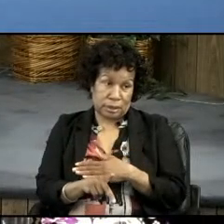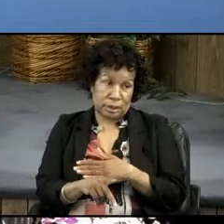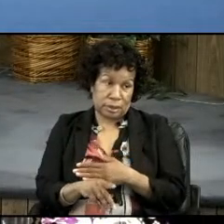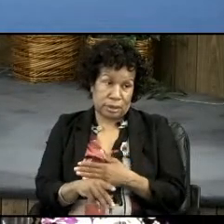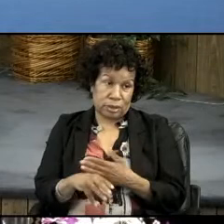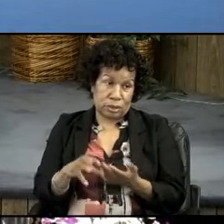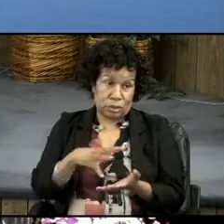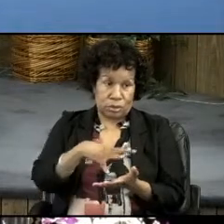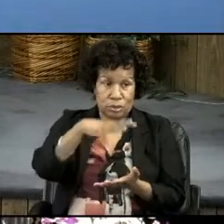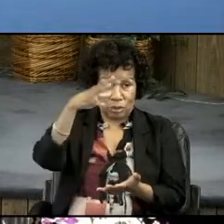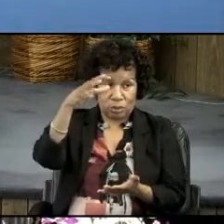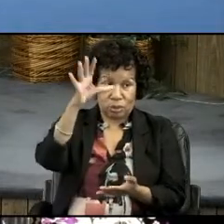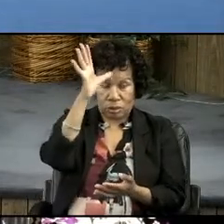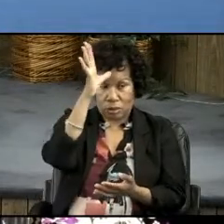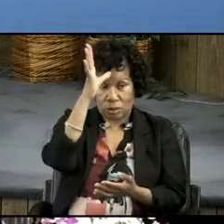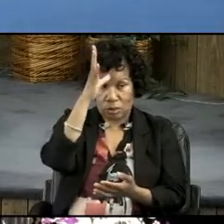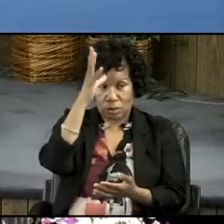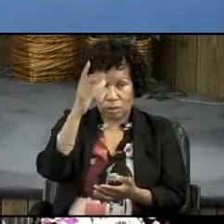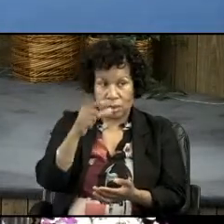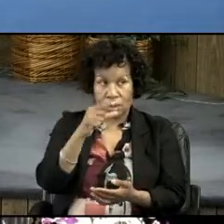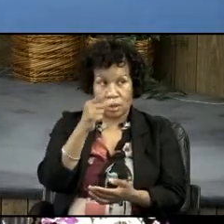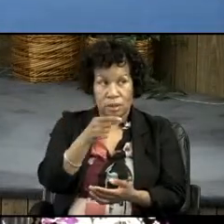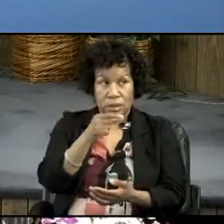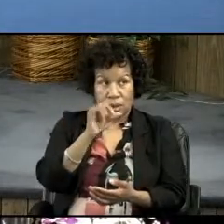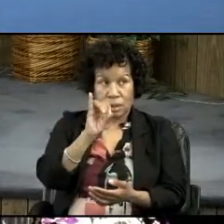going to kill giants, move.